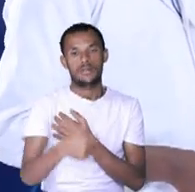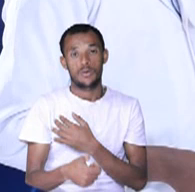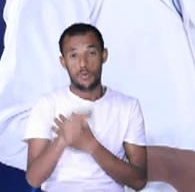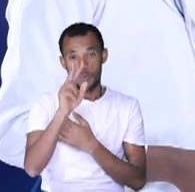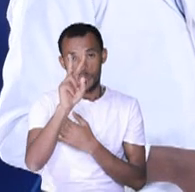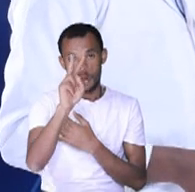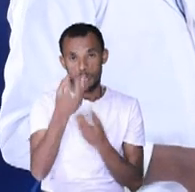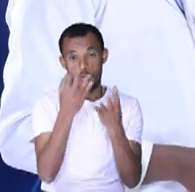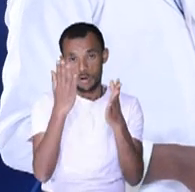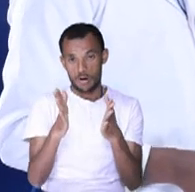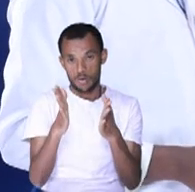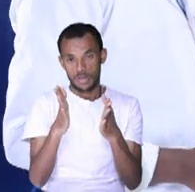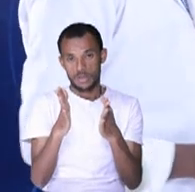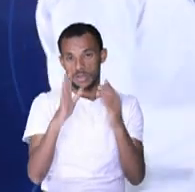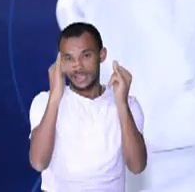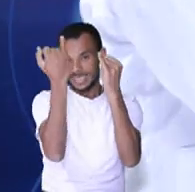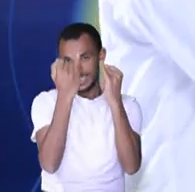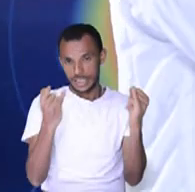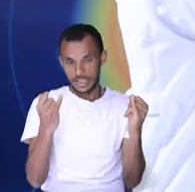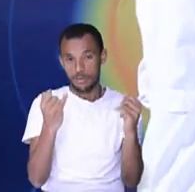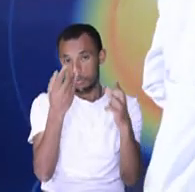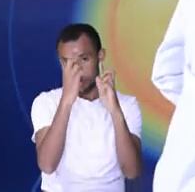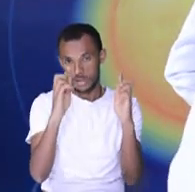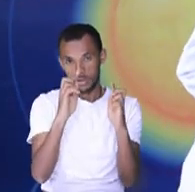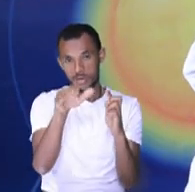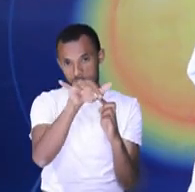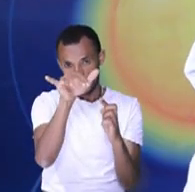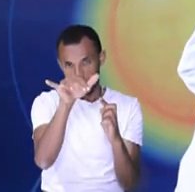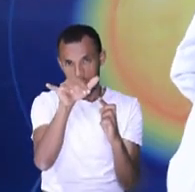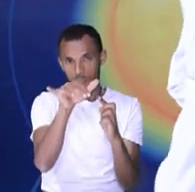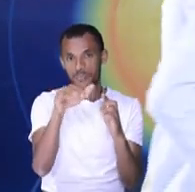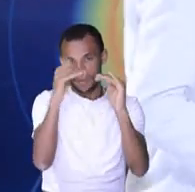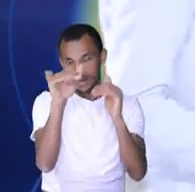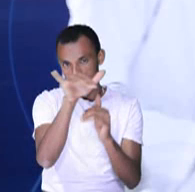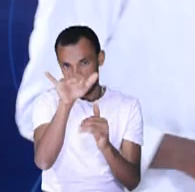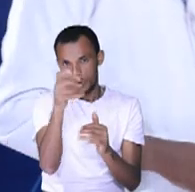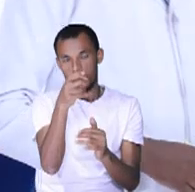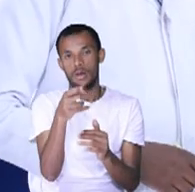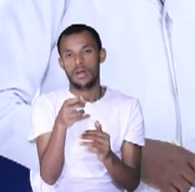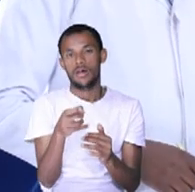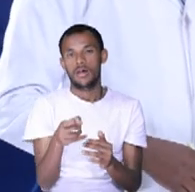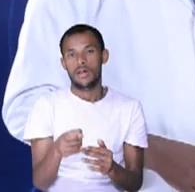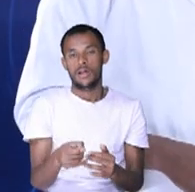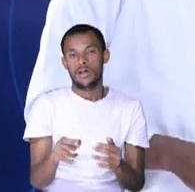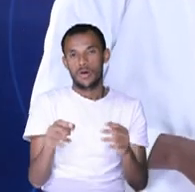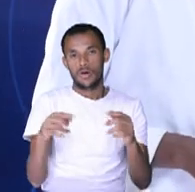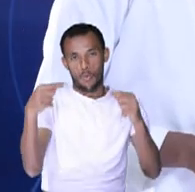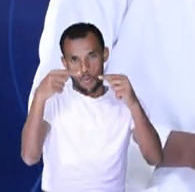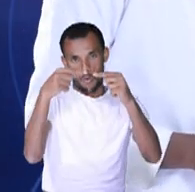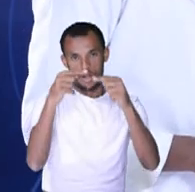exact copy of another. But here in detail we'll try to see how we can identify two triangles are